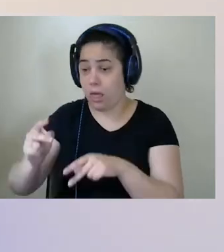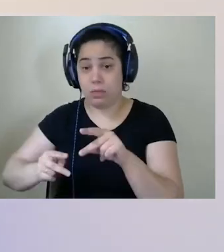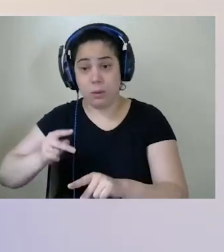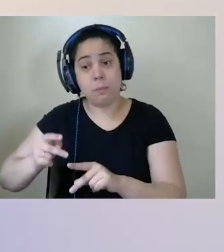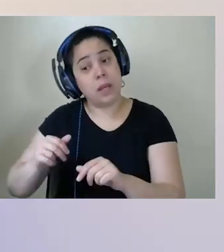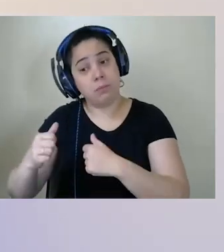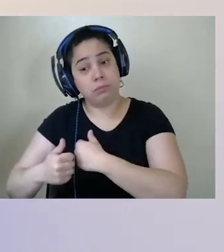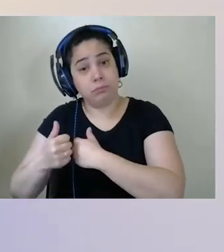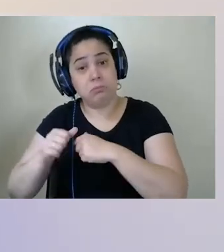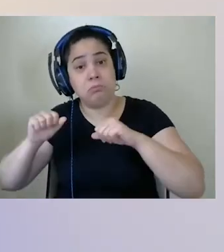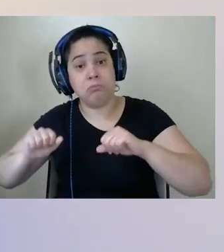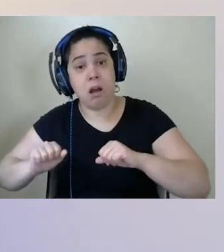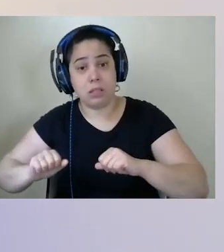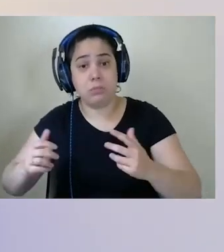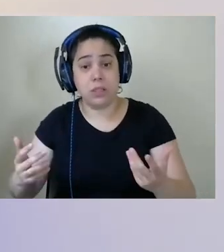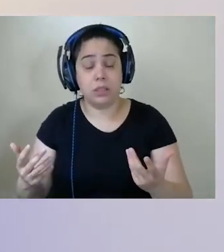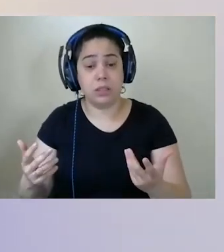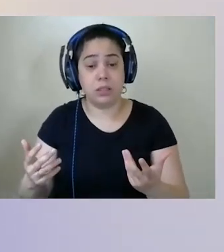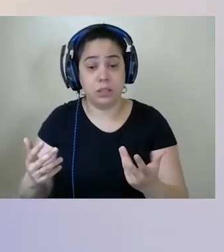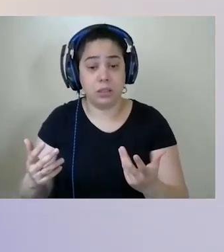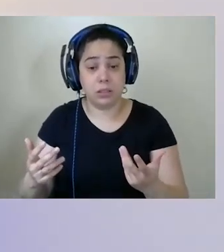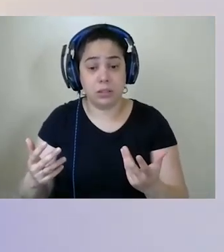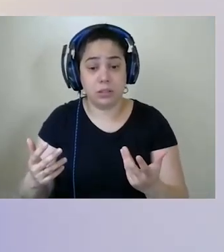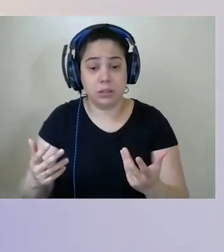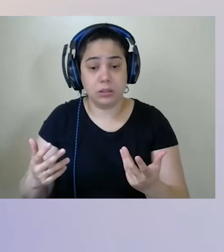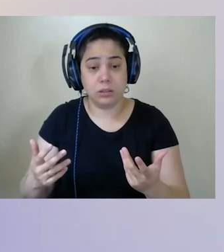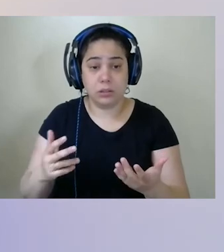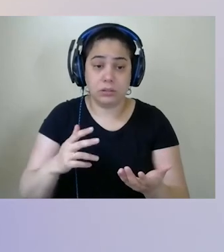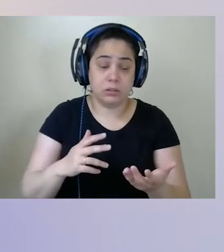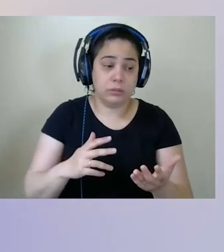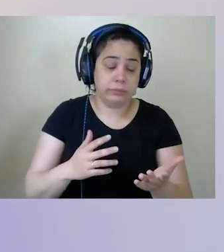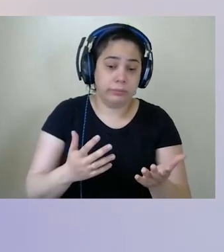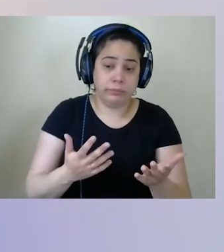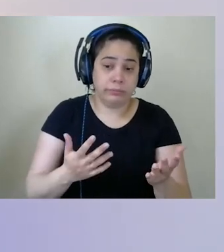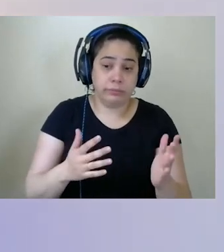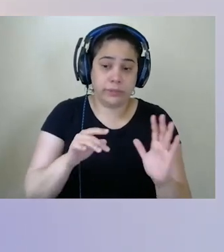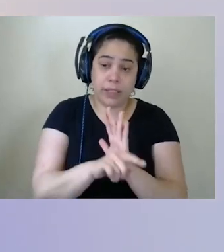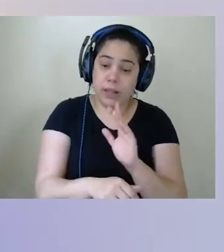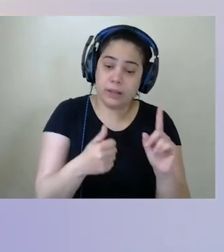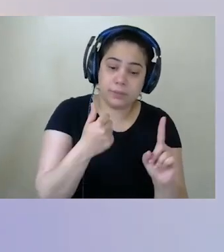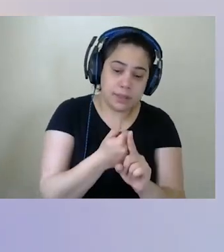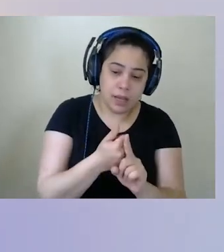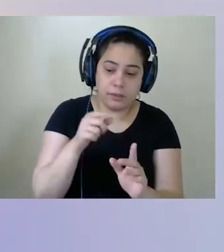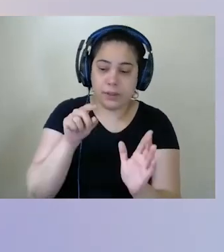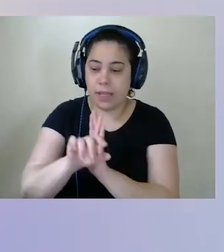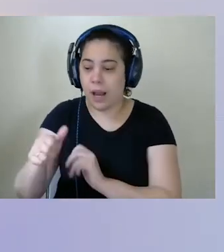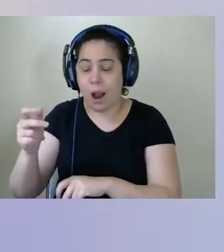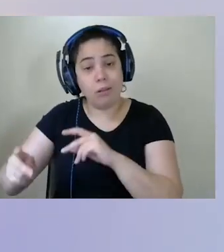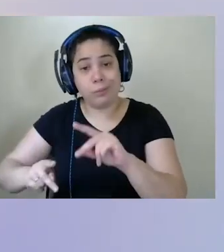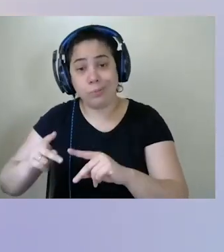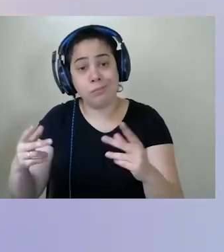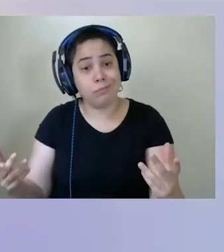or injury, death, suicide. So this has got, if this was all